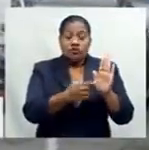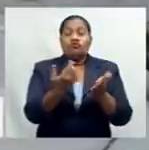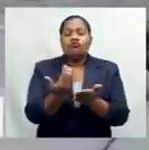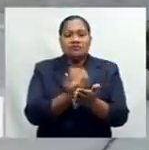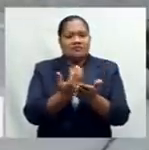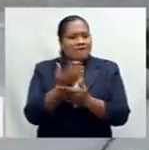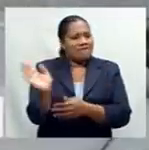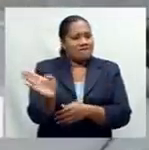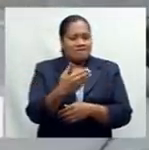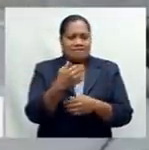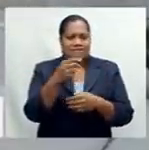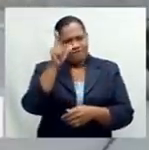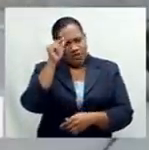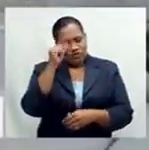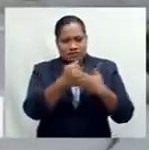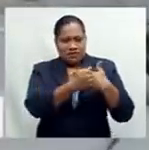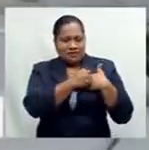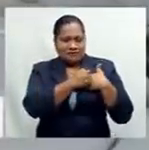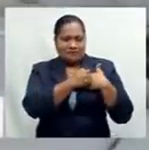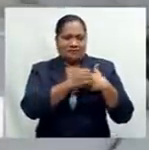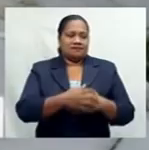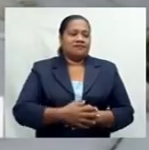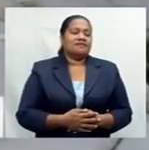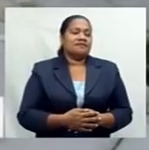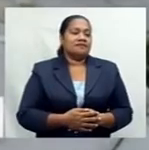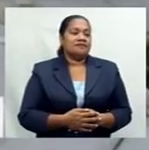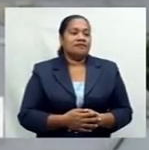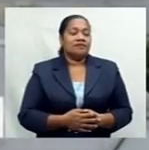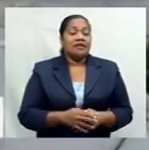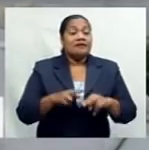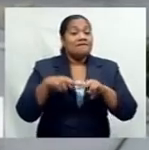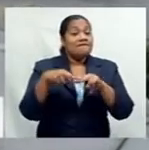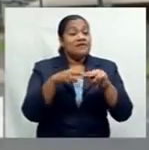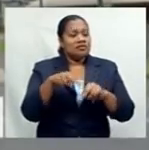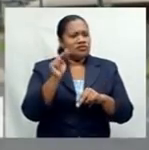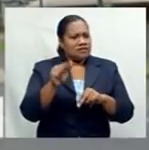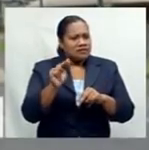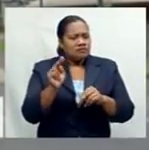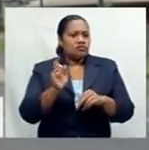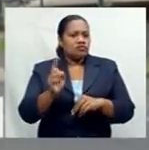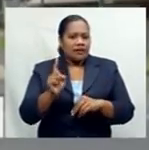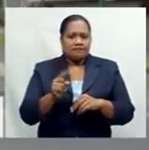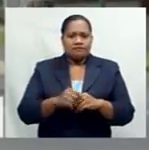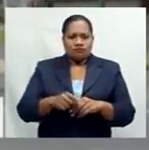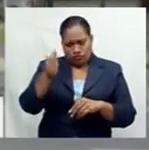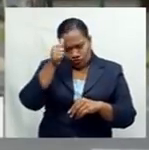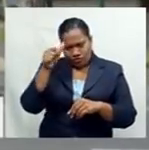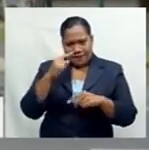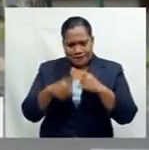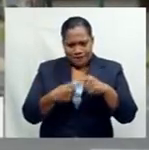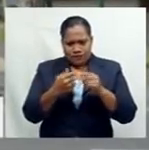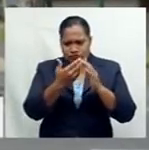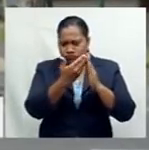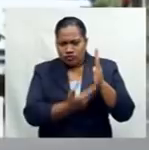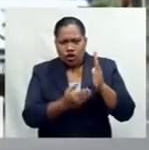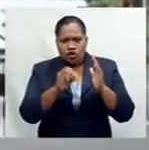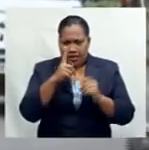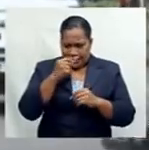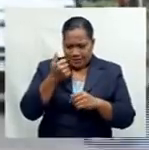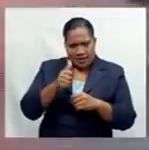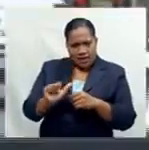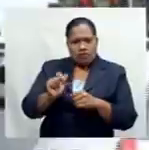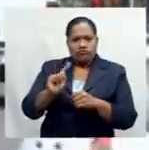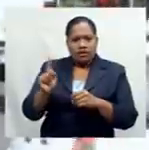Fijians. Fiji Commerce and Employers Federation says Fiji needs to get used to a momentum that will allow it to withstand an